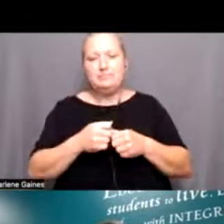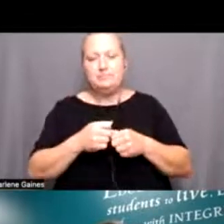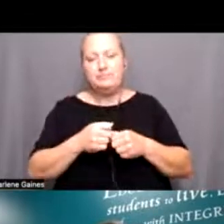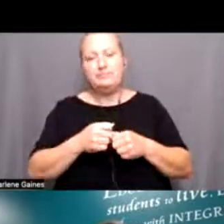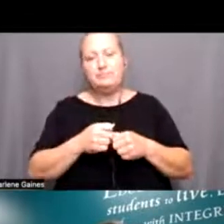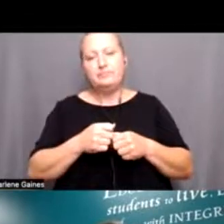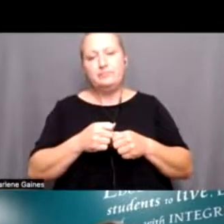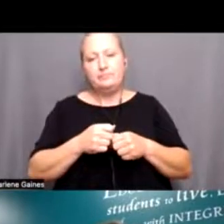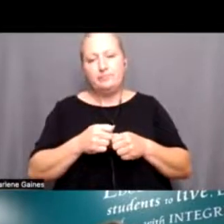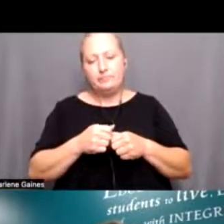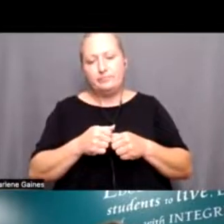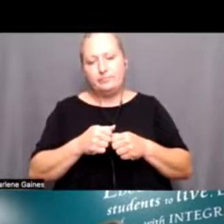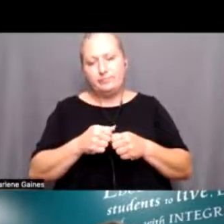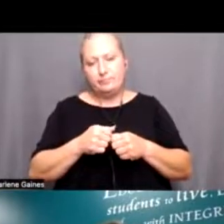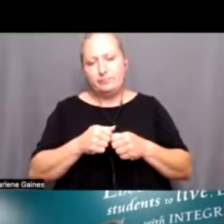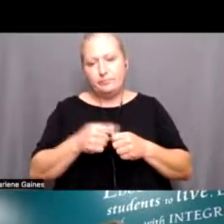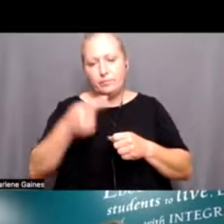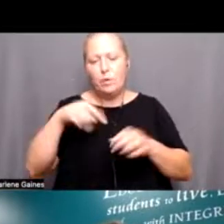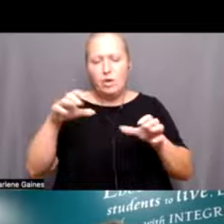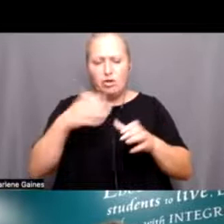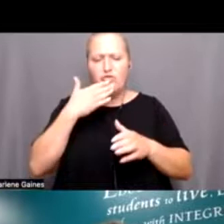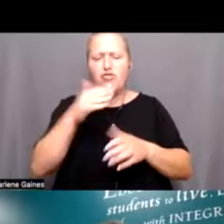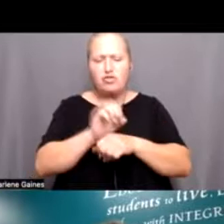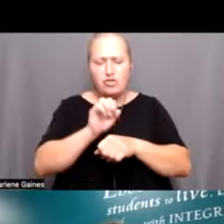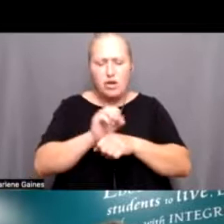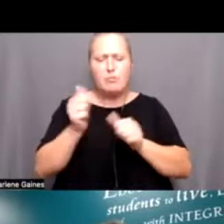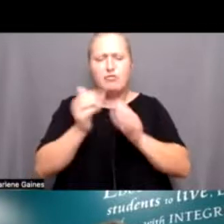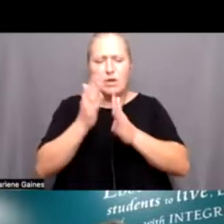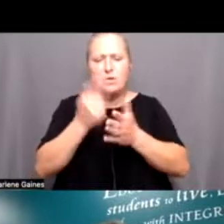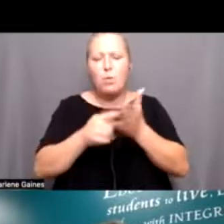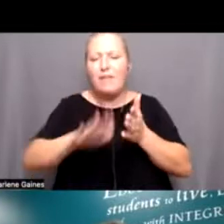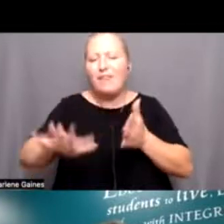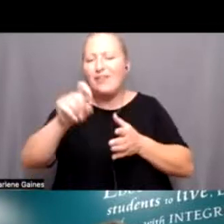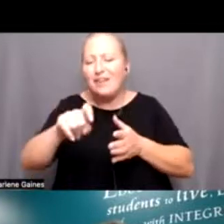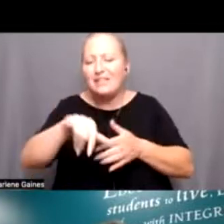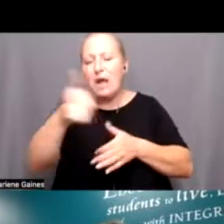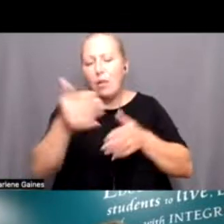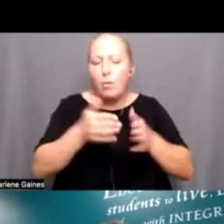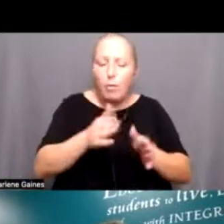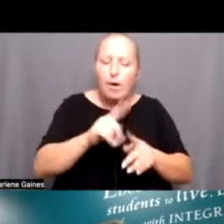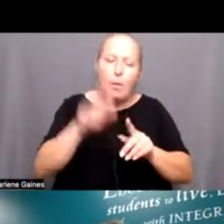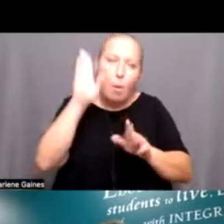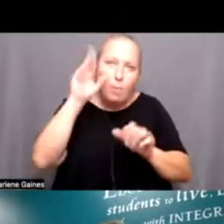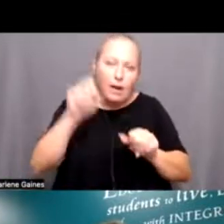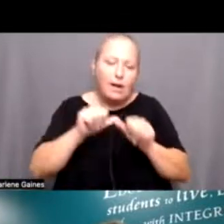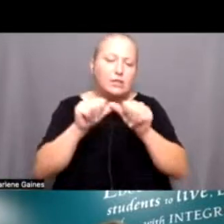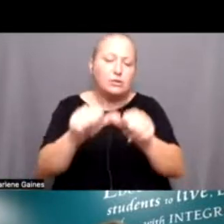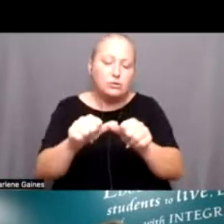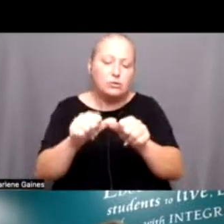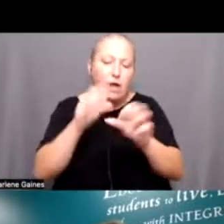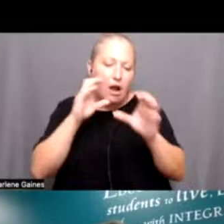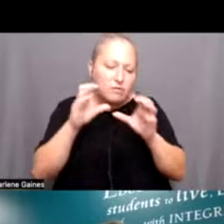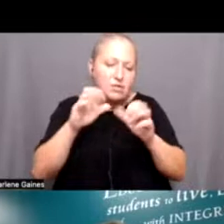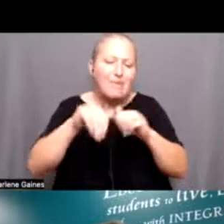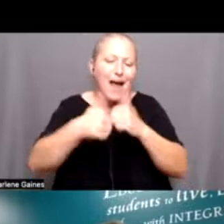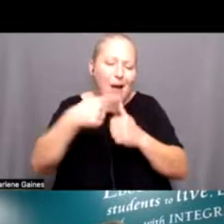you know, we've done a good job in addressing some of these needs in other ways. And so just hoping to continue this conversation about how we can continue to do